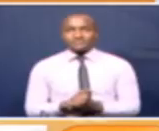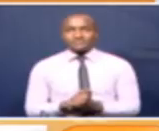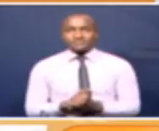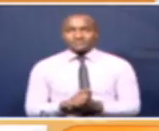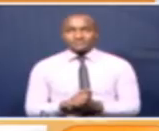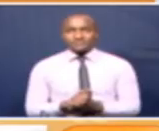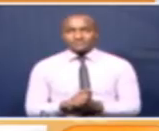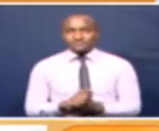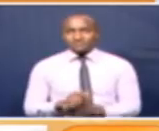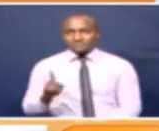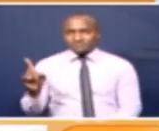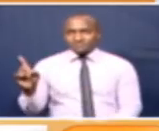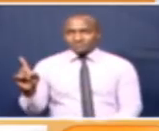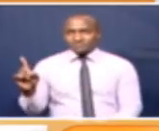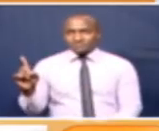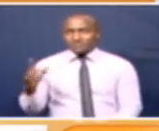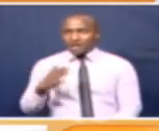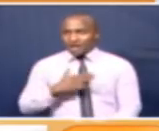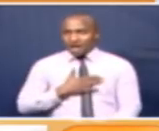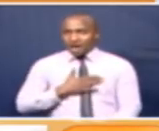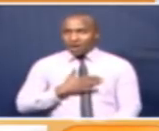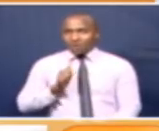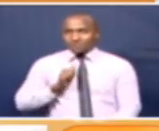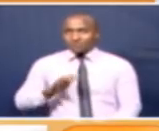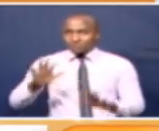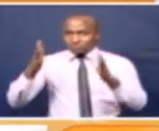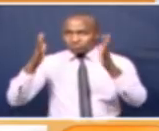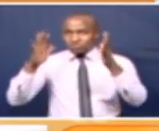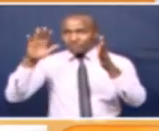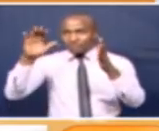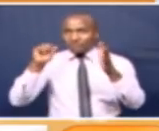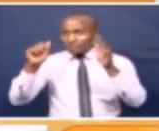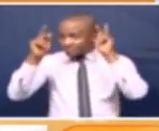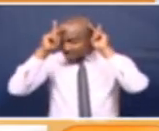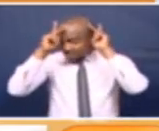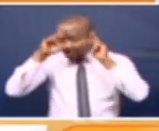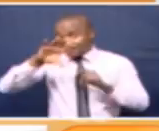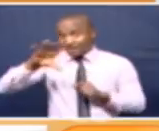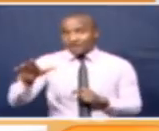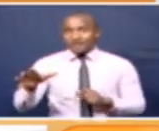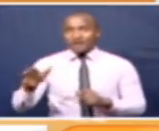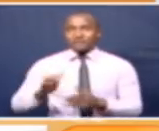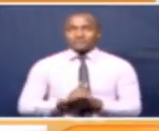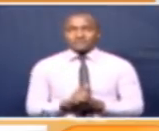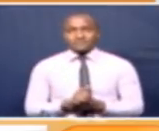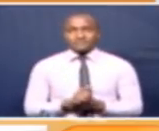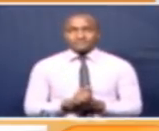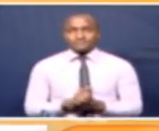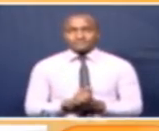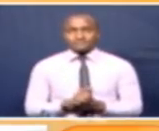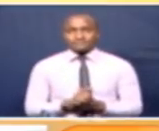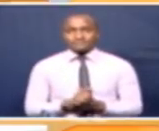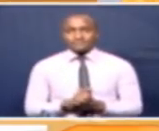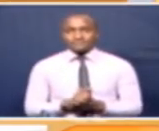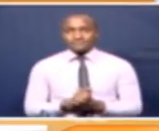And Jane, you're saying congratulations to our daughter from our blessed Kakamega County. Yeah.